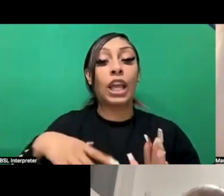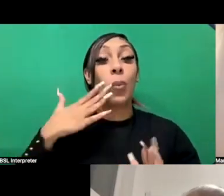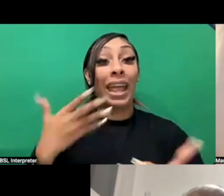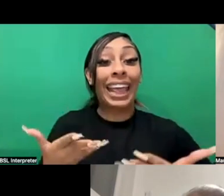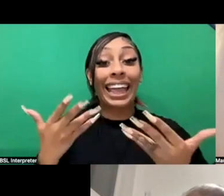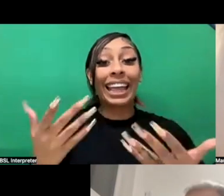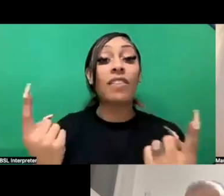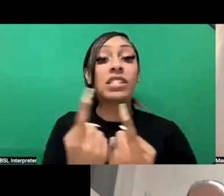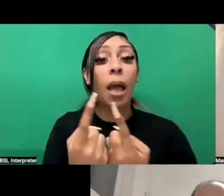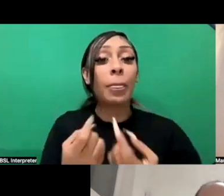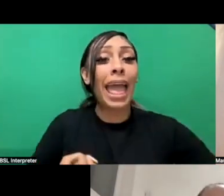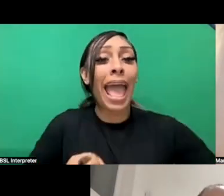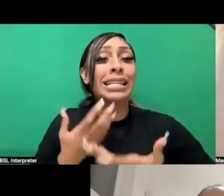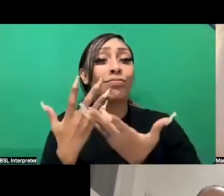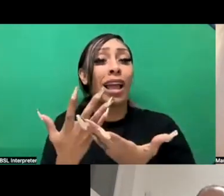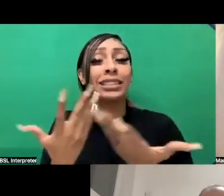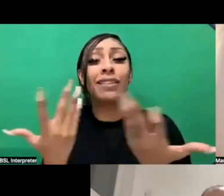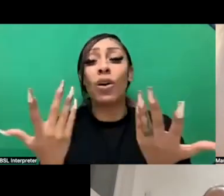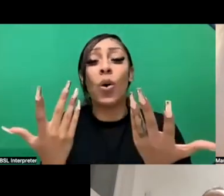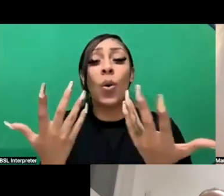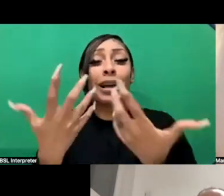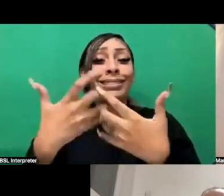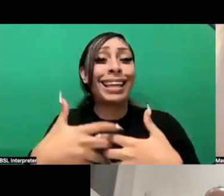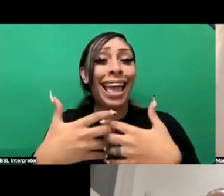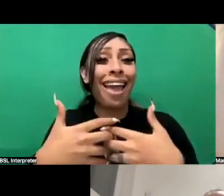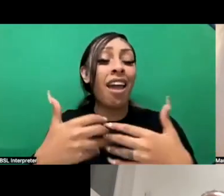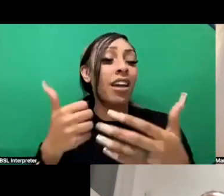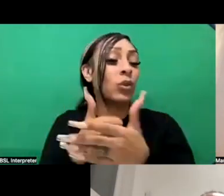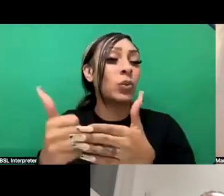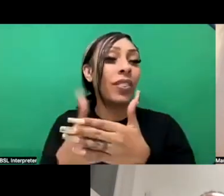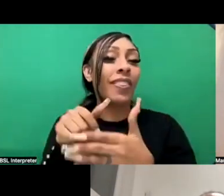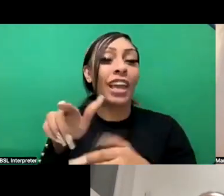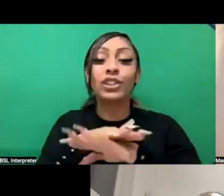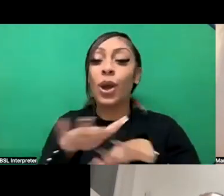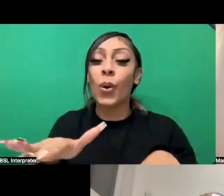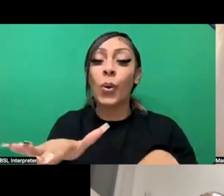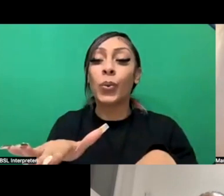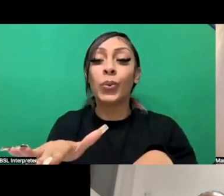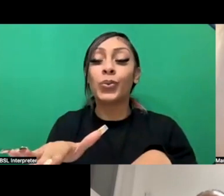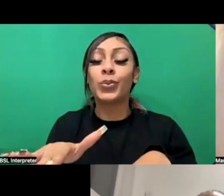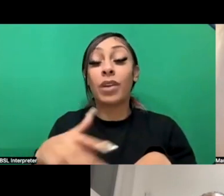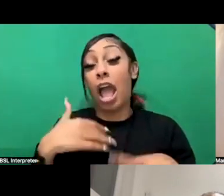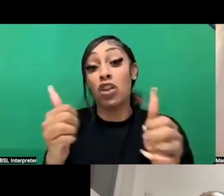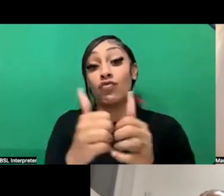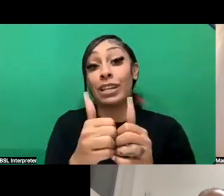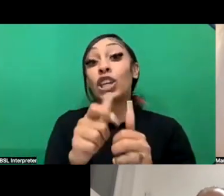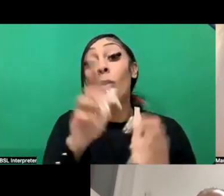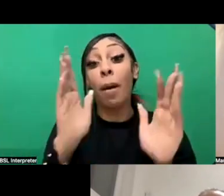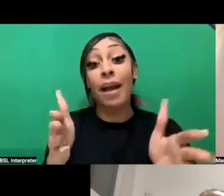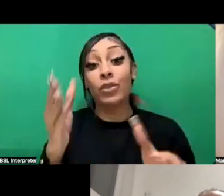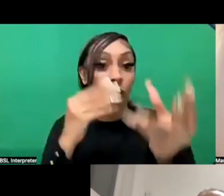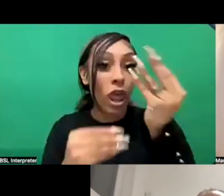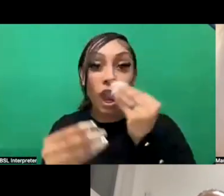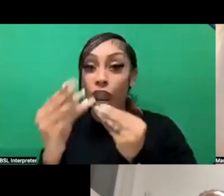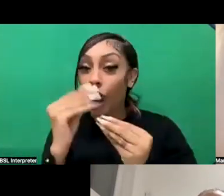that is expressive or you give them a piece of tech, often they don't and obviously I agree that you have to learn it because it's an instrument like